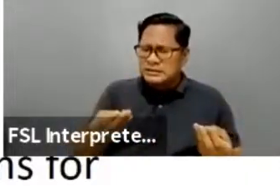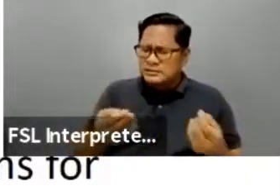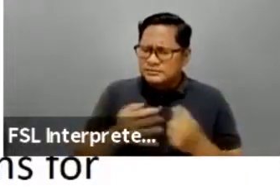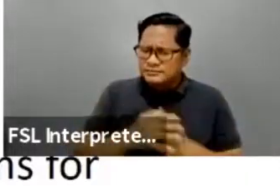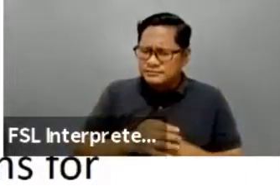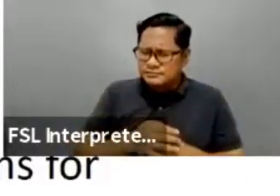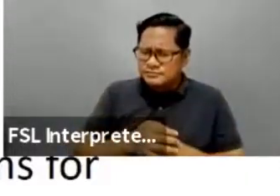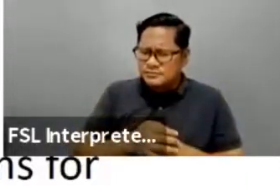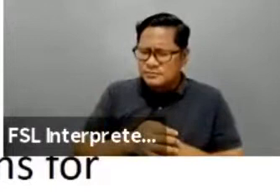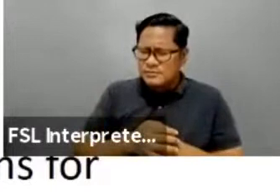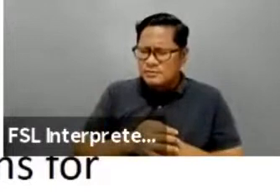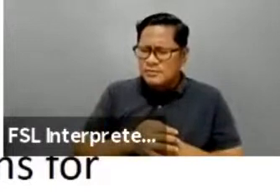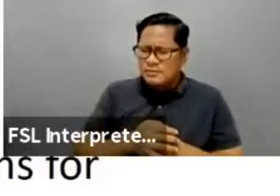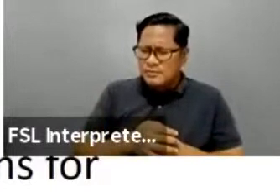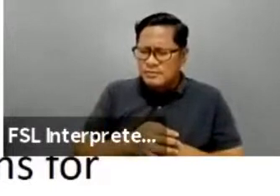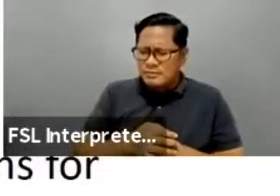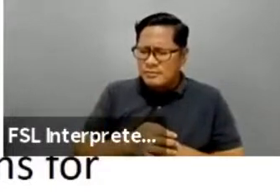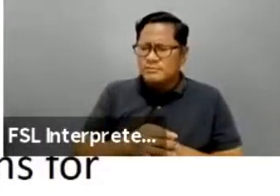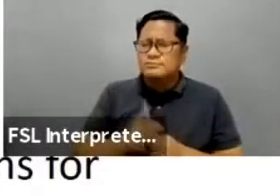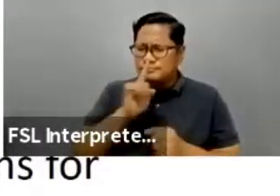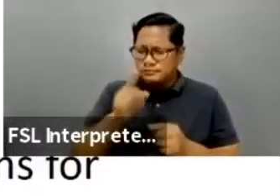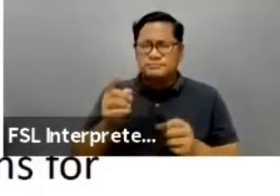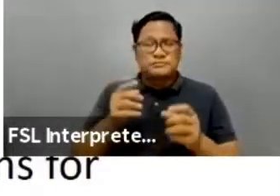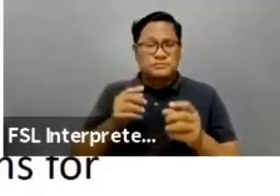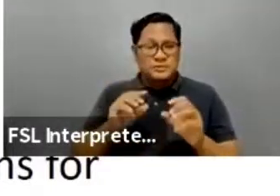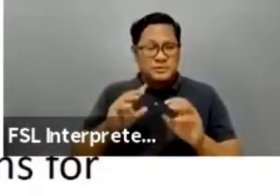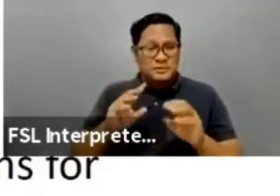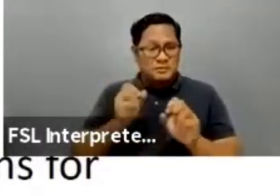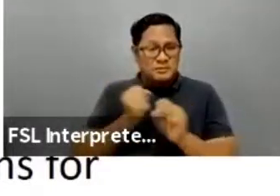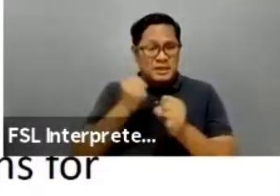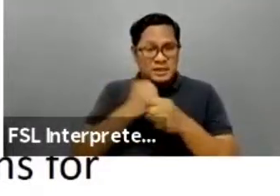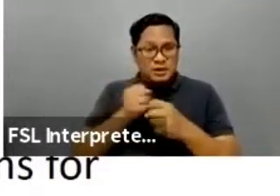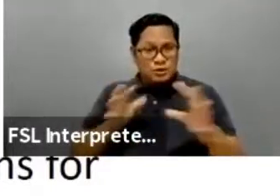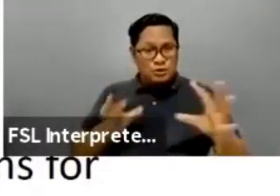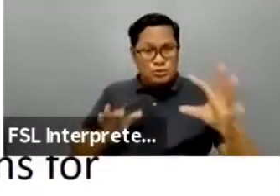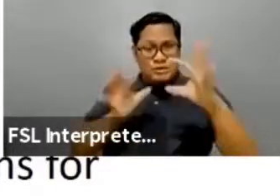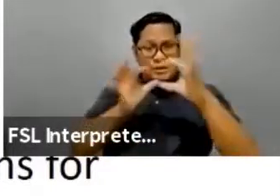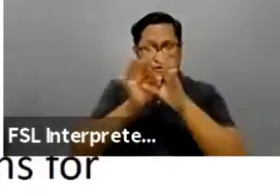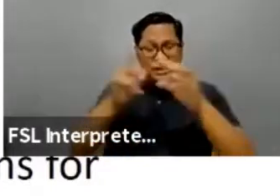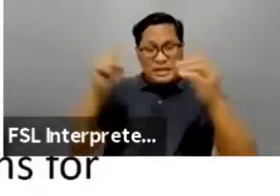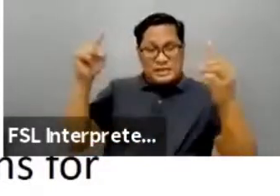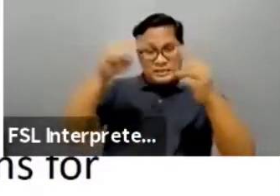who can make the connections all the way down.